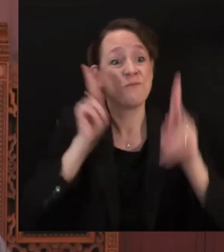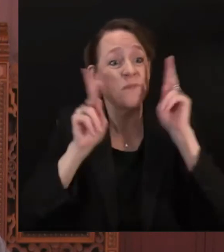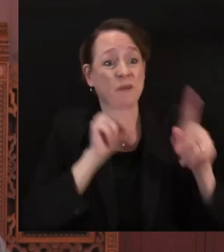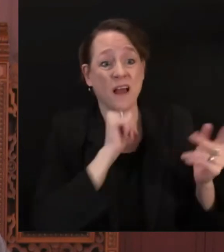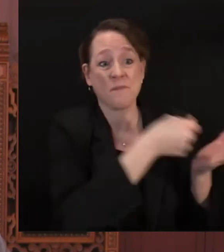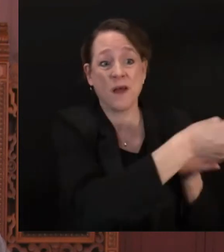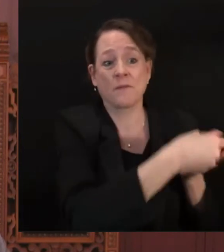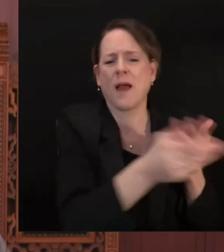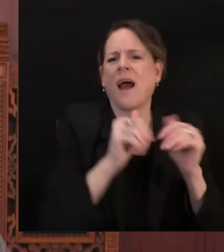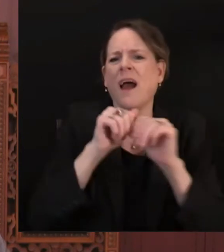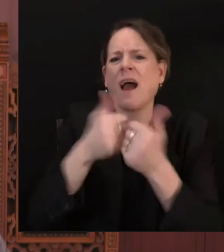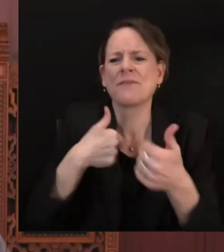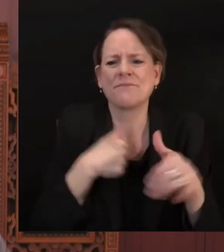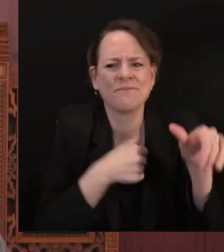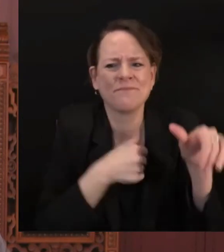and